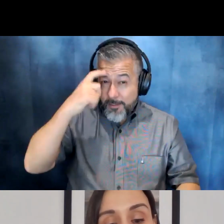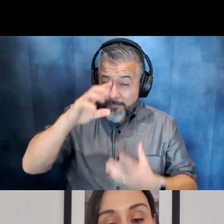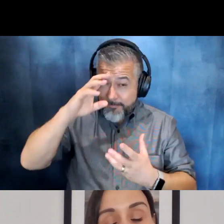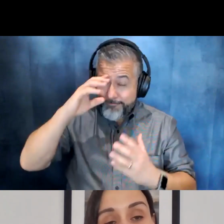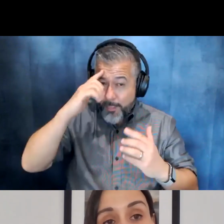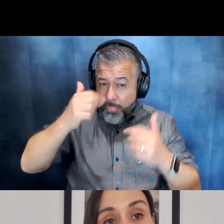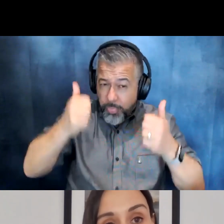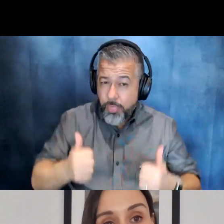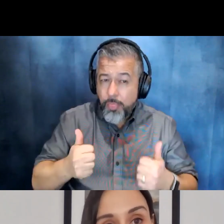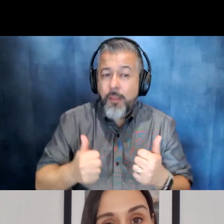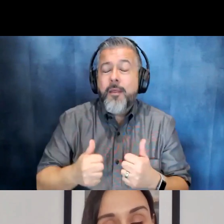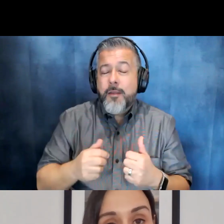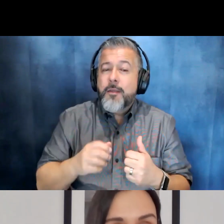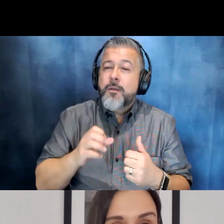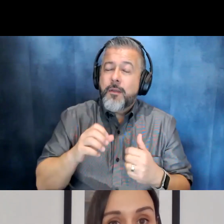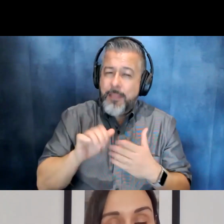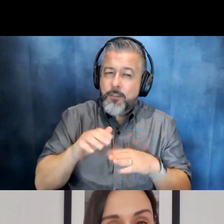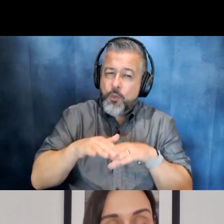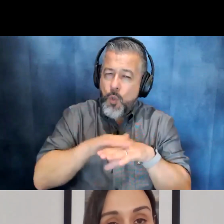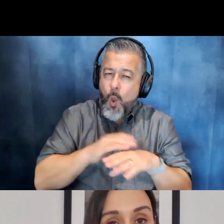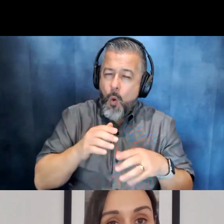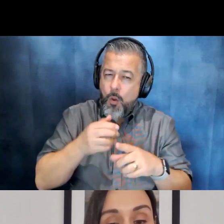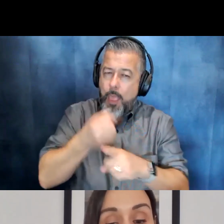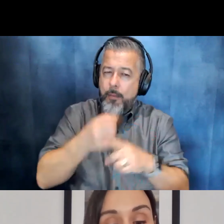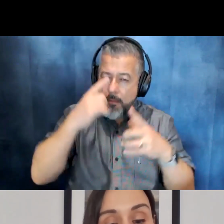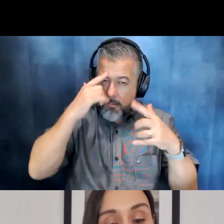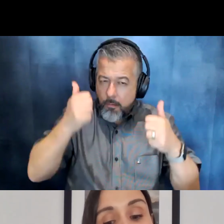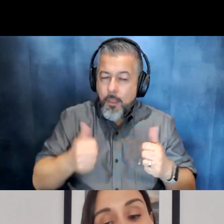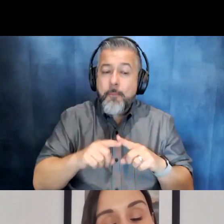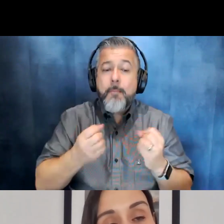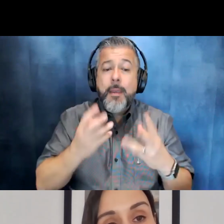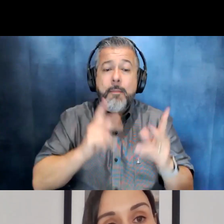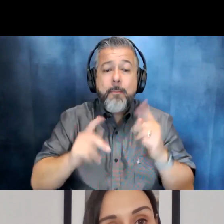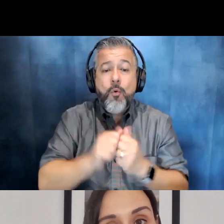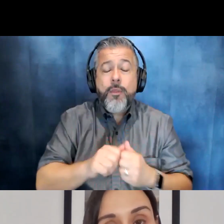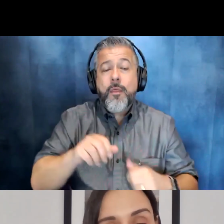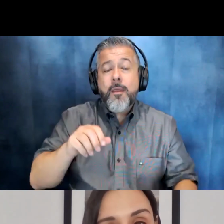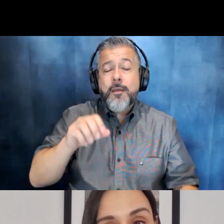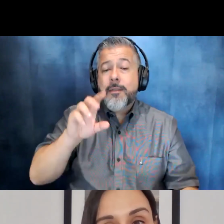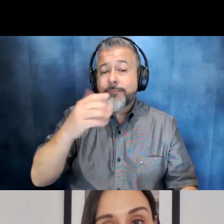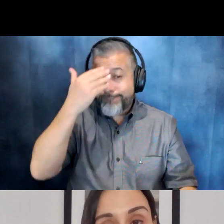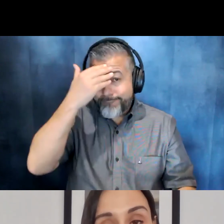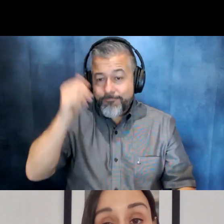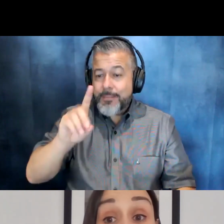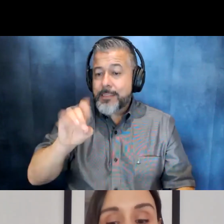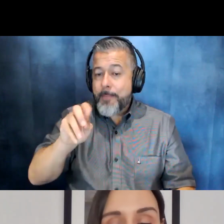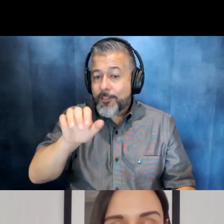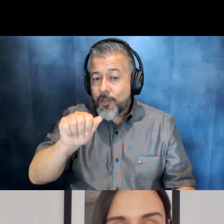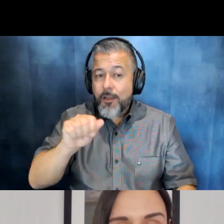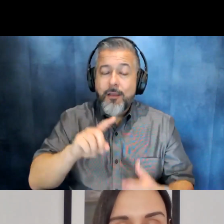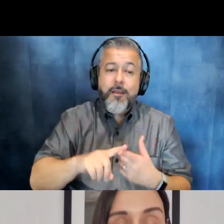onset. And many people with dementia or cognitive impairment are seeing a more rapid decline related to the